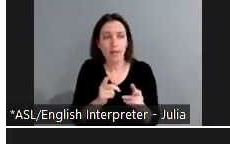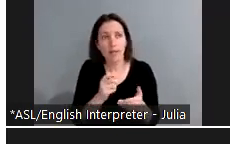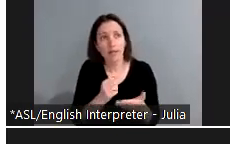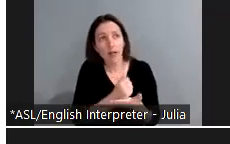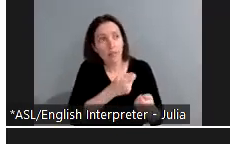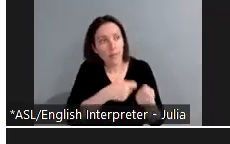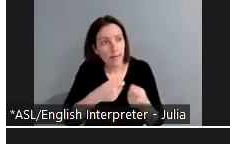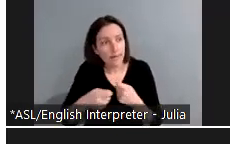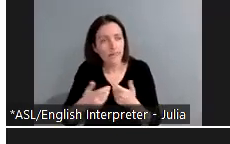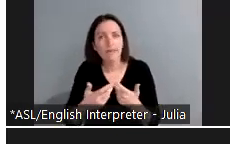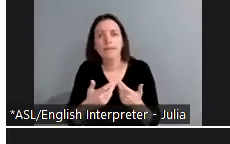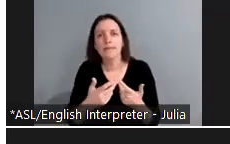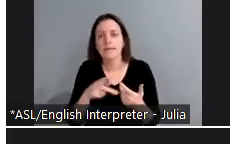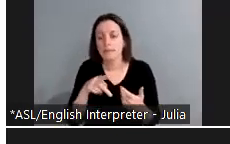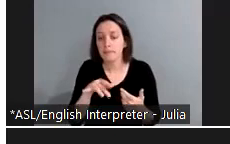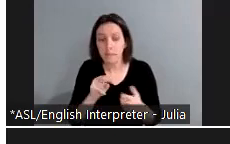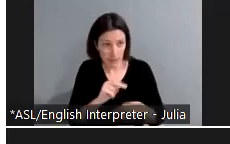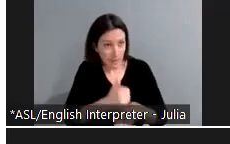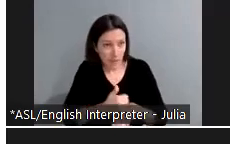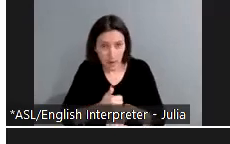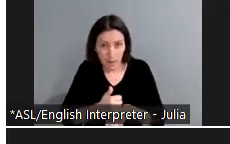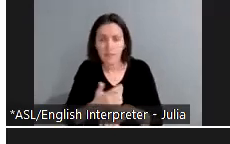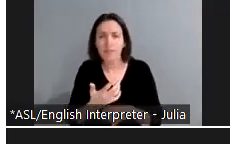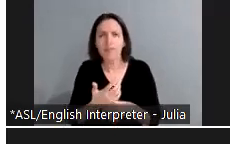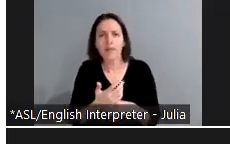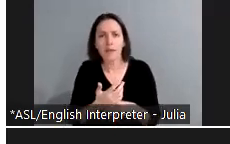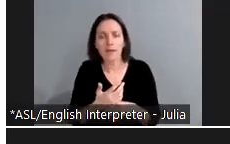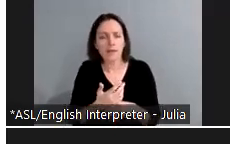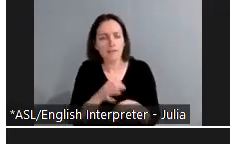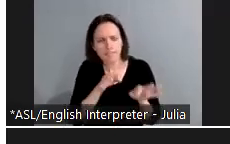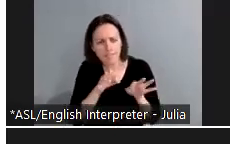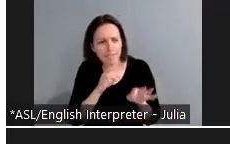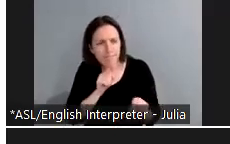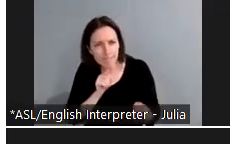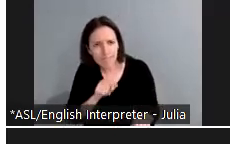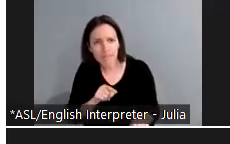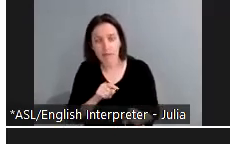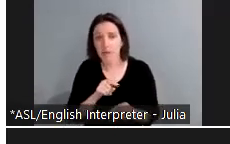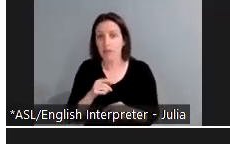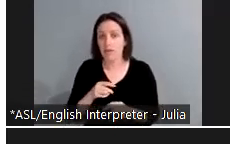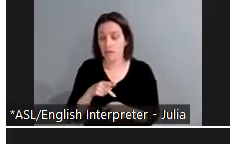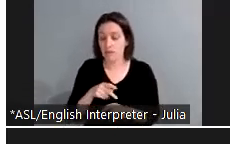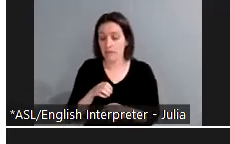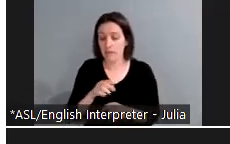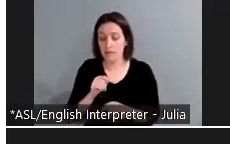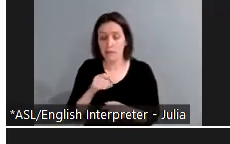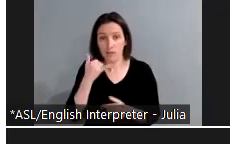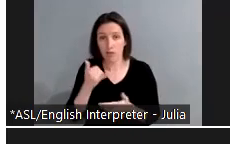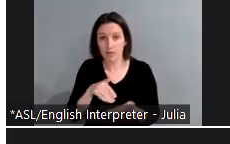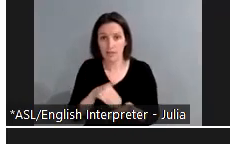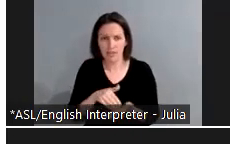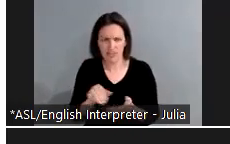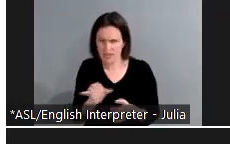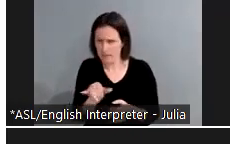setup, and as the EBT call center currently does, but it will also be